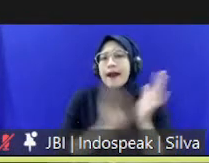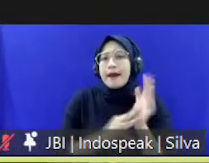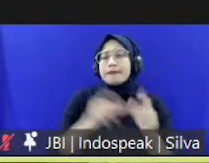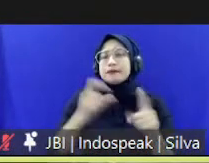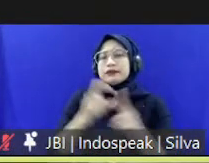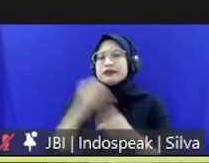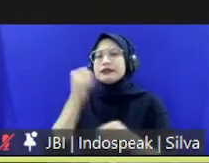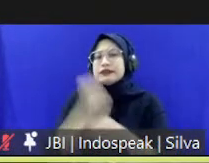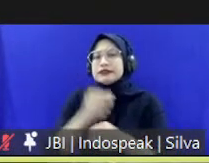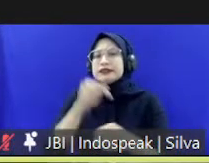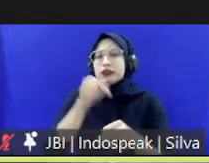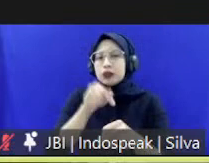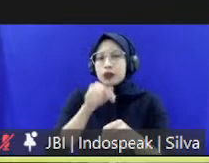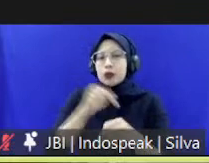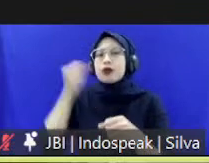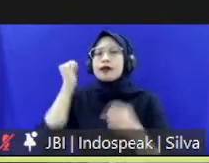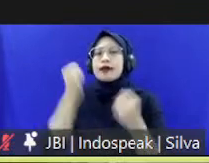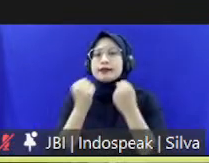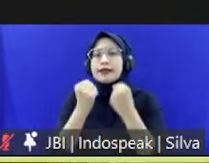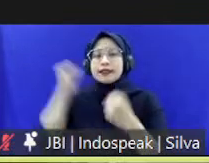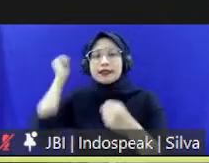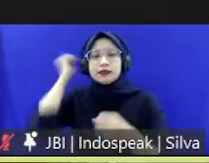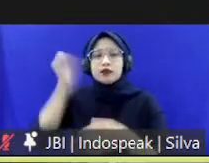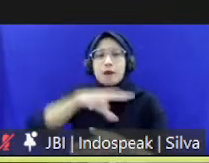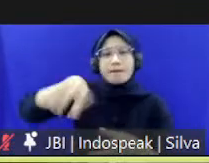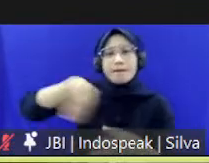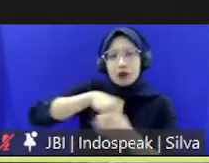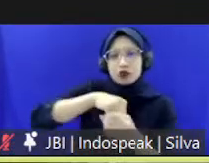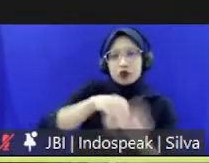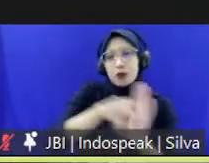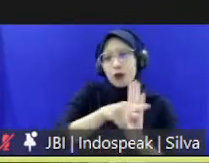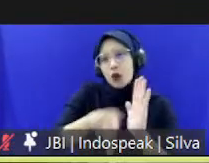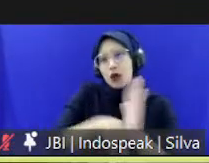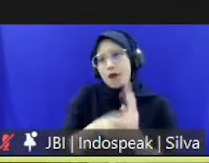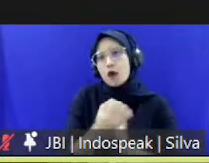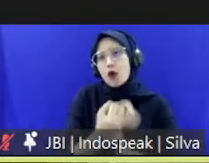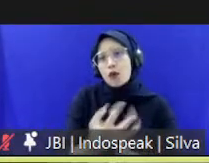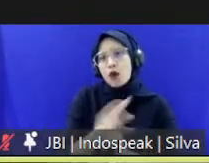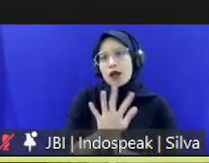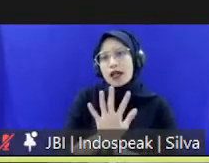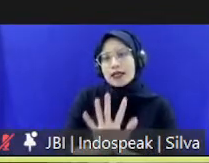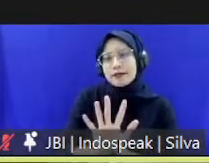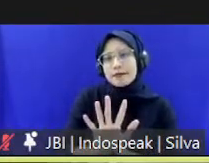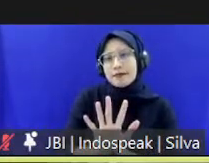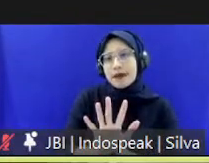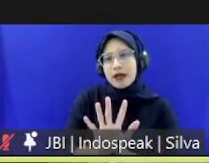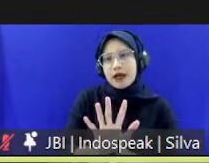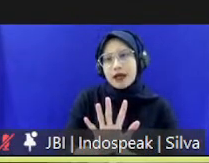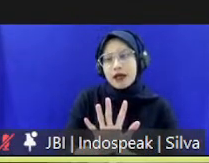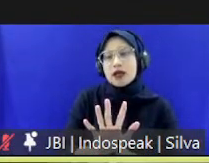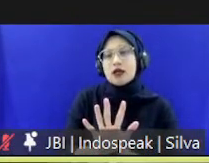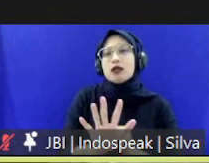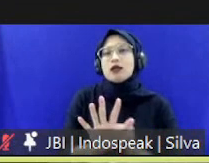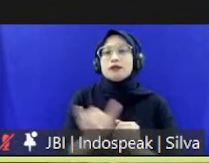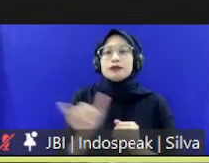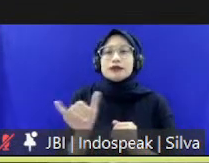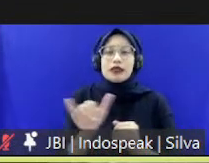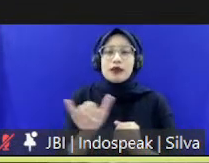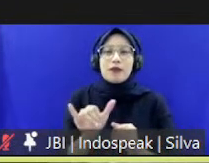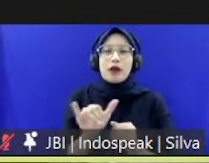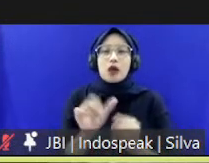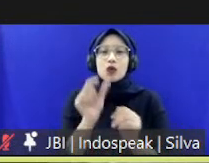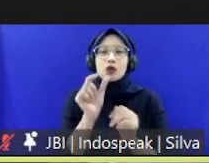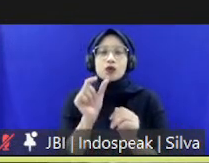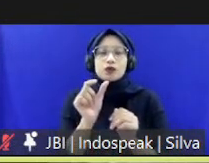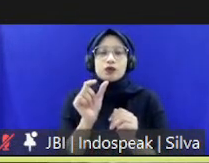program of number 5, in particular together with universal health coverage. And then recently,